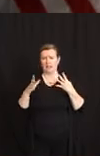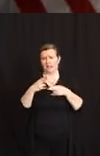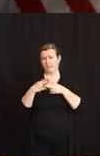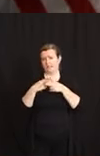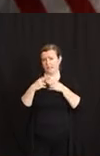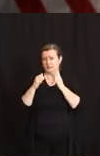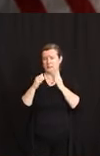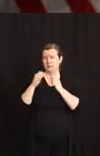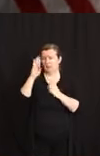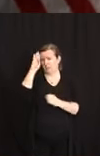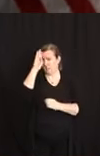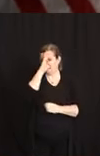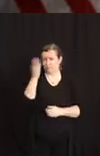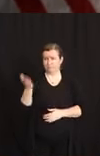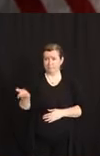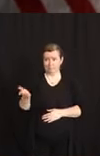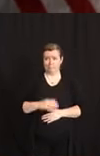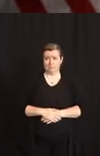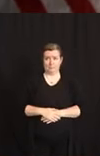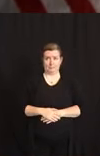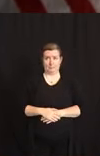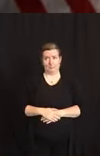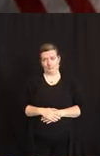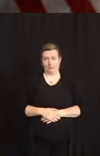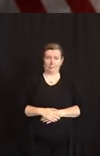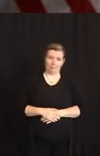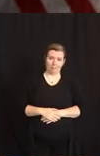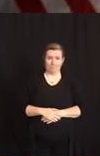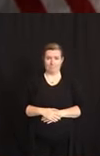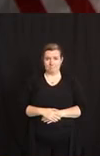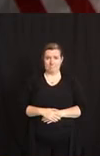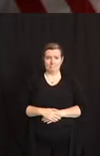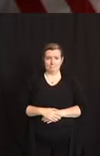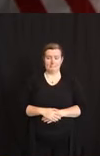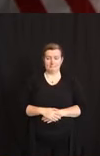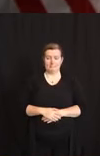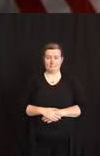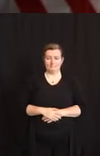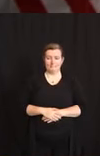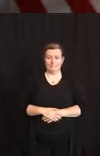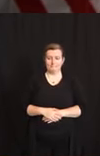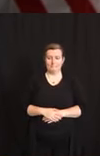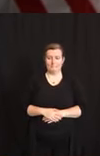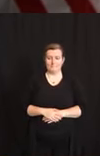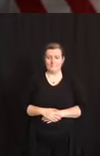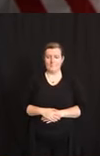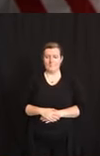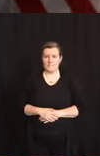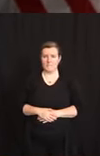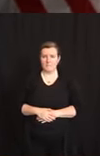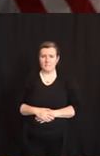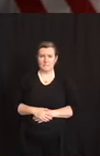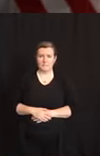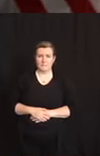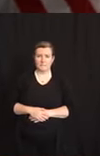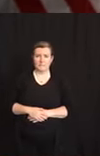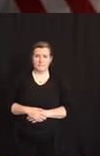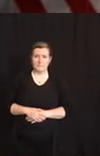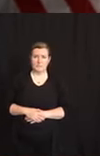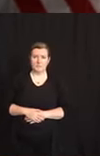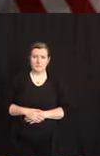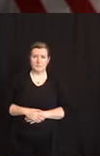my colleagues, they had sort of mapped out how these facilities, and frankly, it's more than facilities, it's equipment, as Judy said, as a general